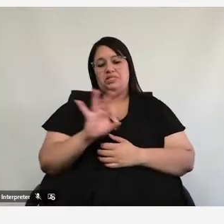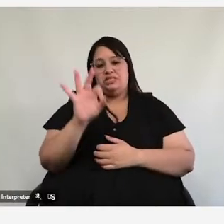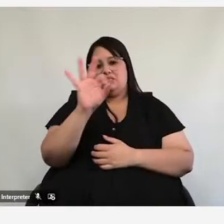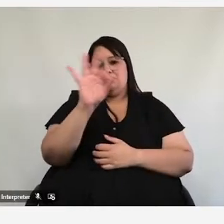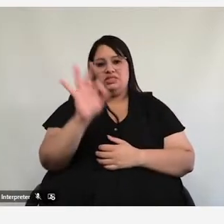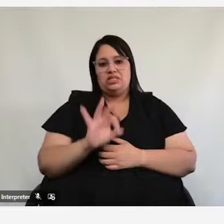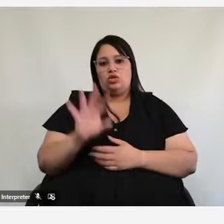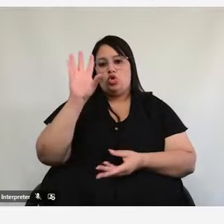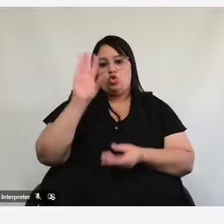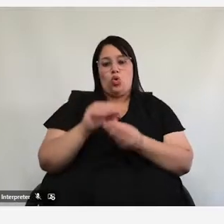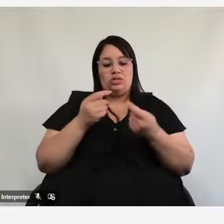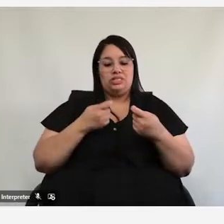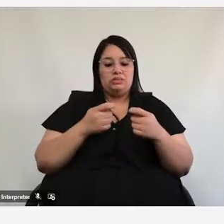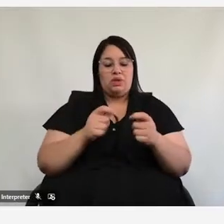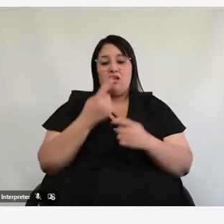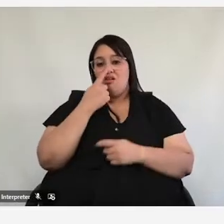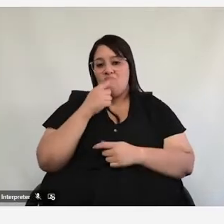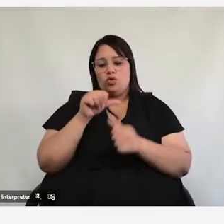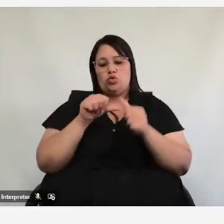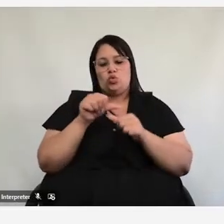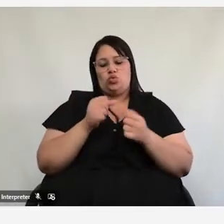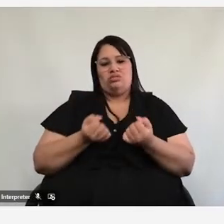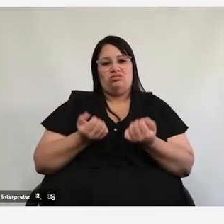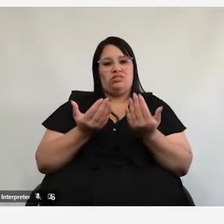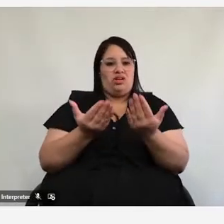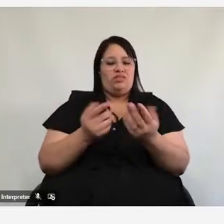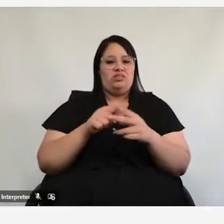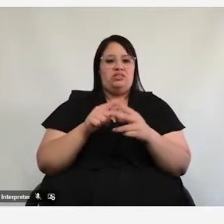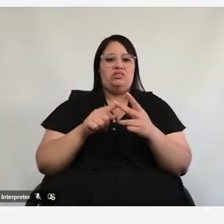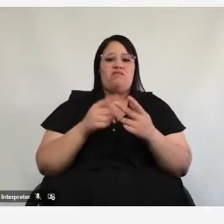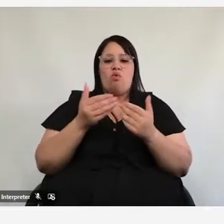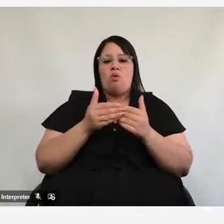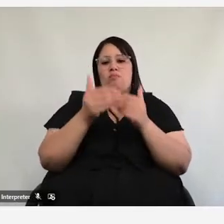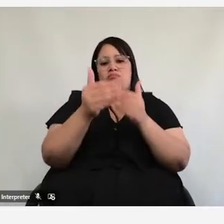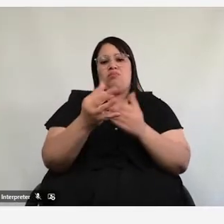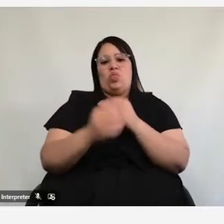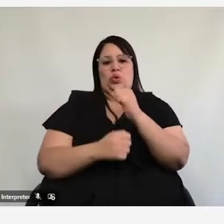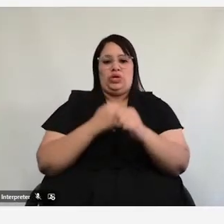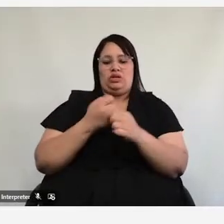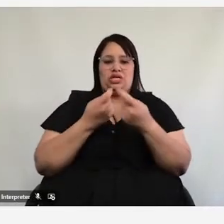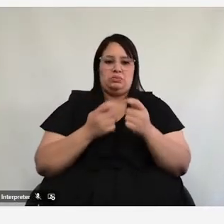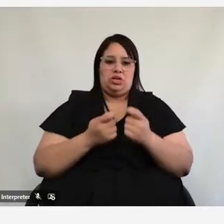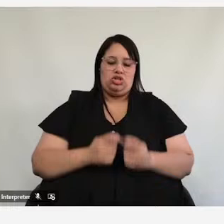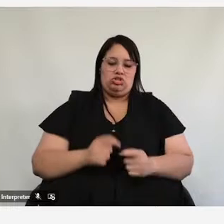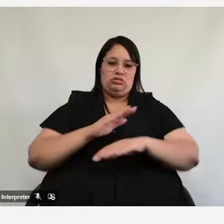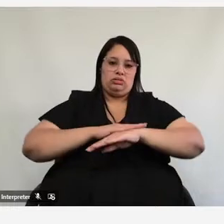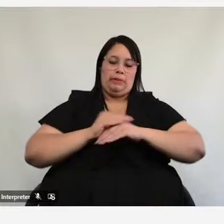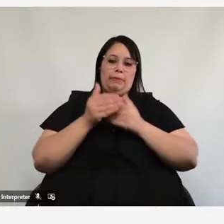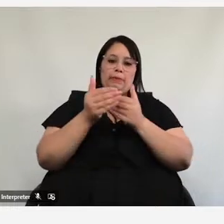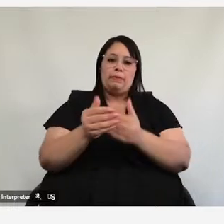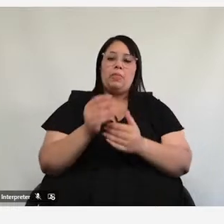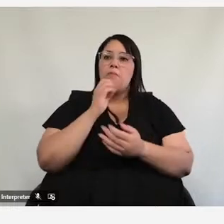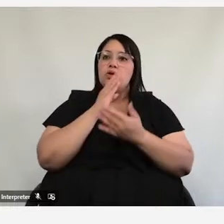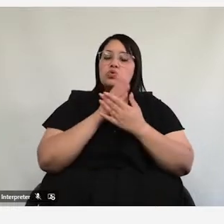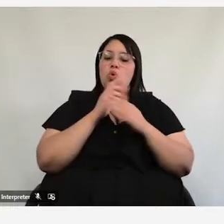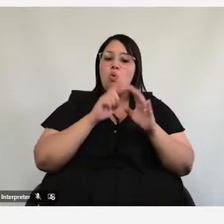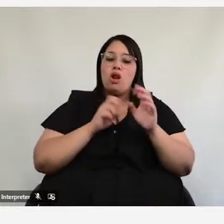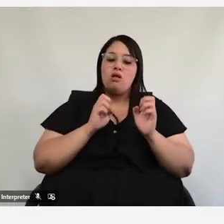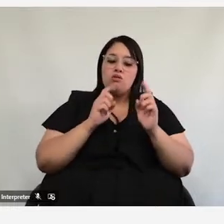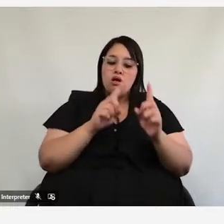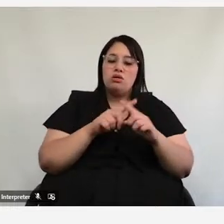spent, is directed towards social services over the medium-term expenditure framework, ensuring quality